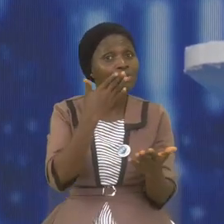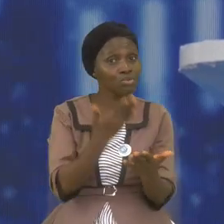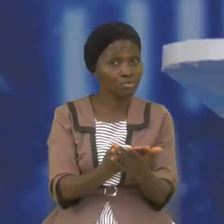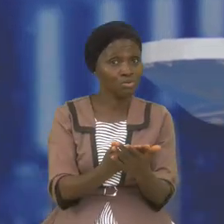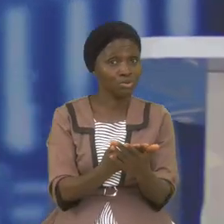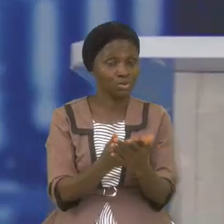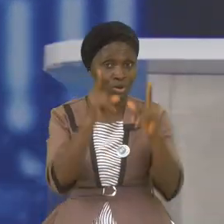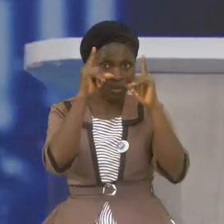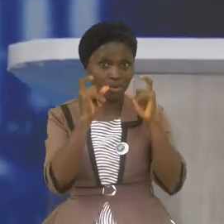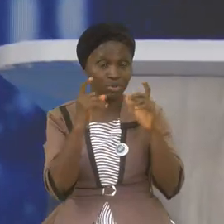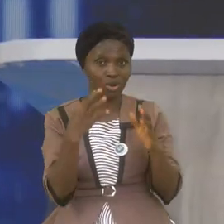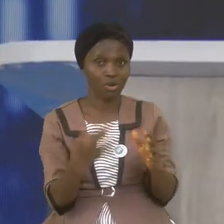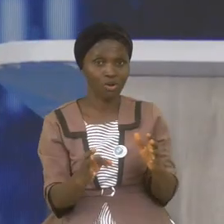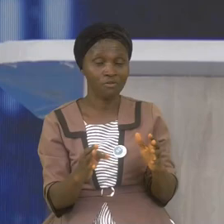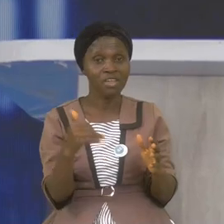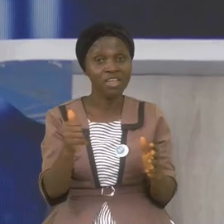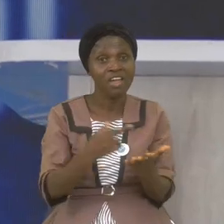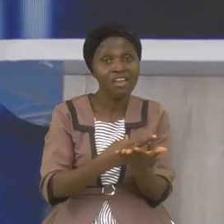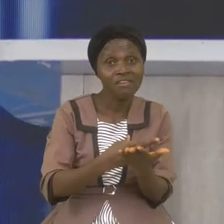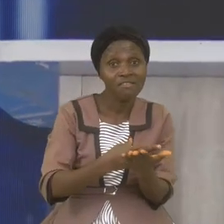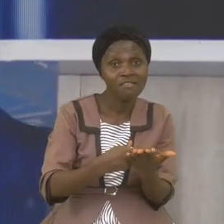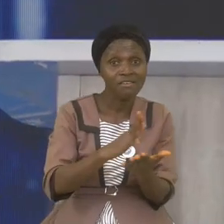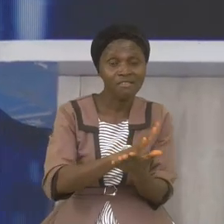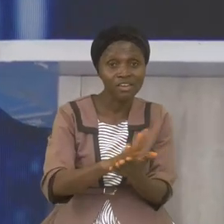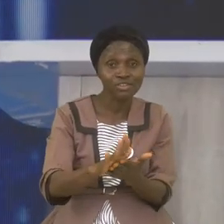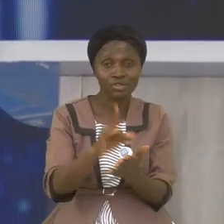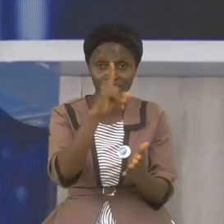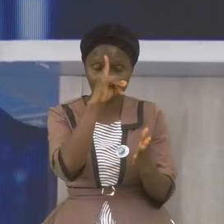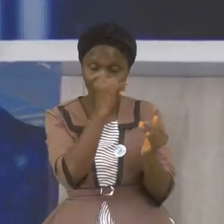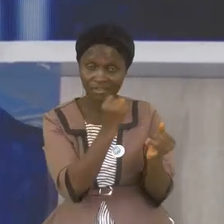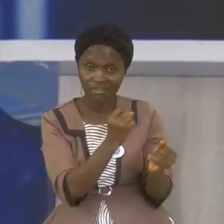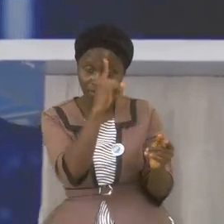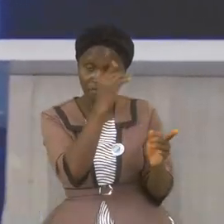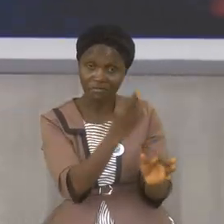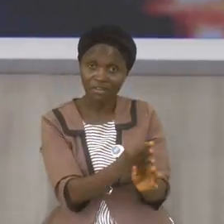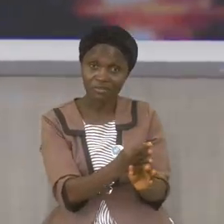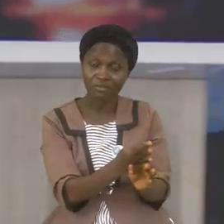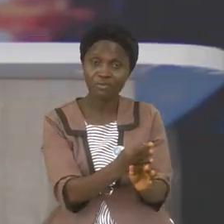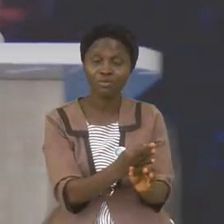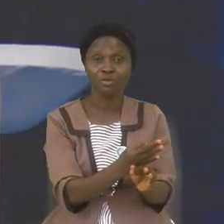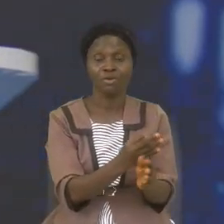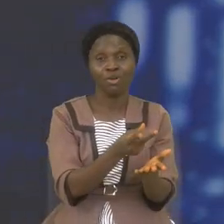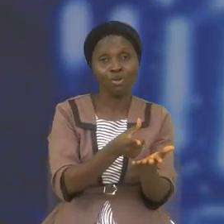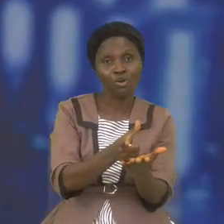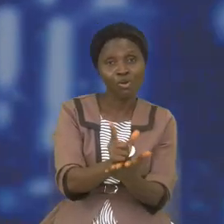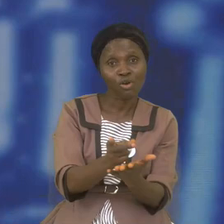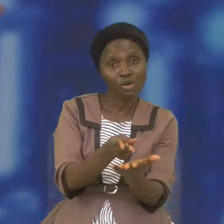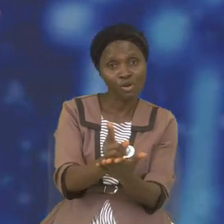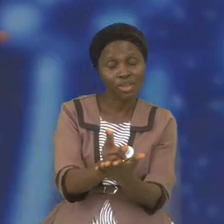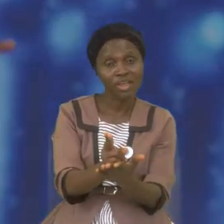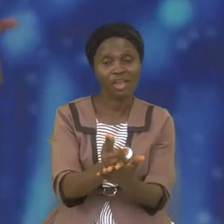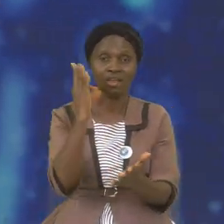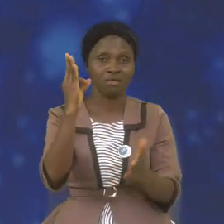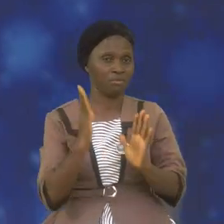picture of a righteous, faithful, loyal preacher, that whoever is